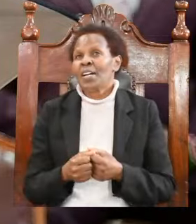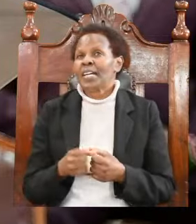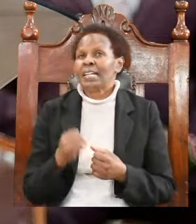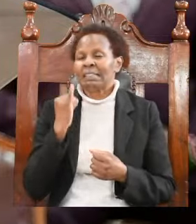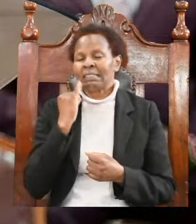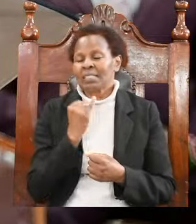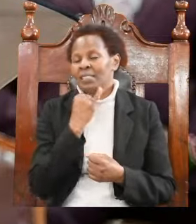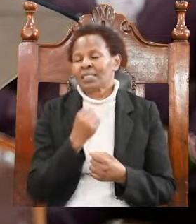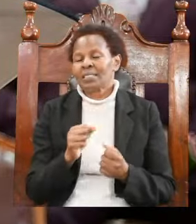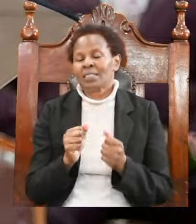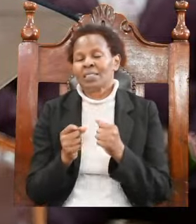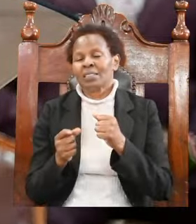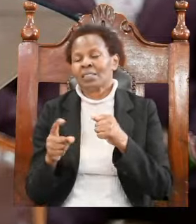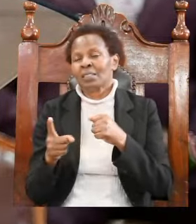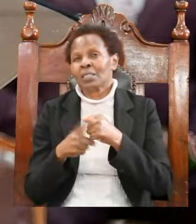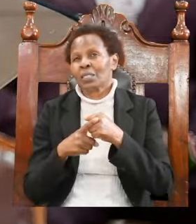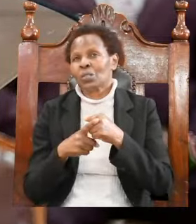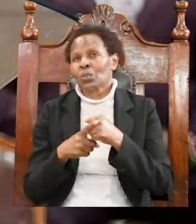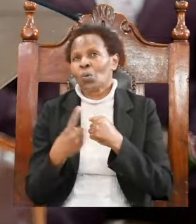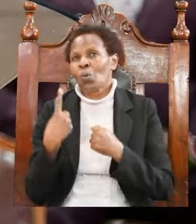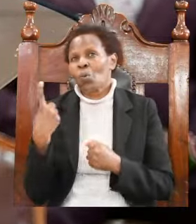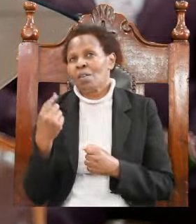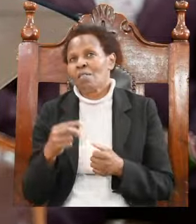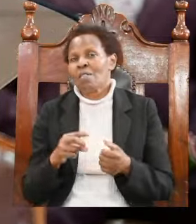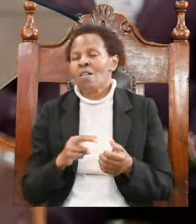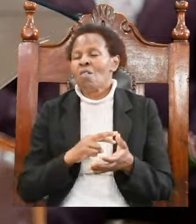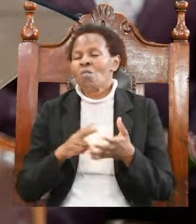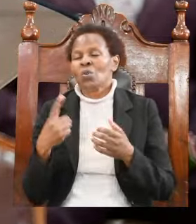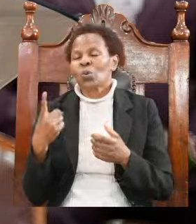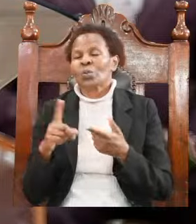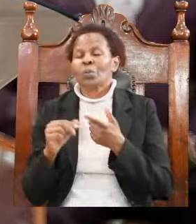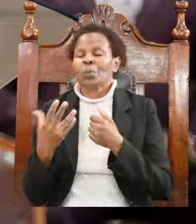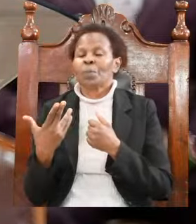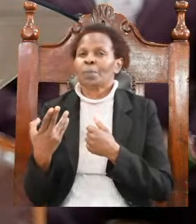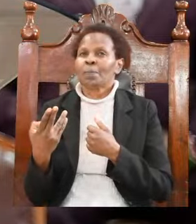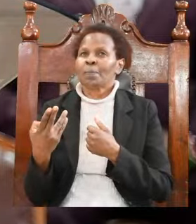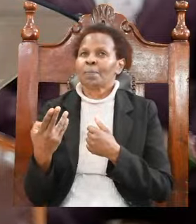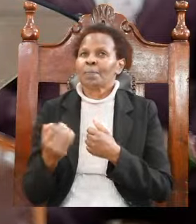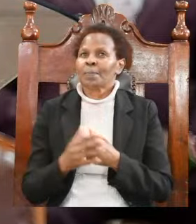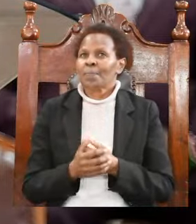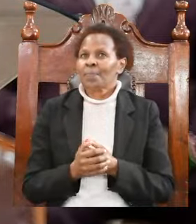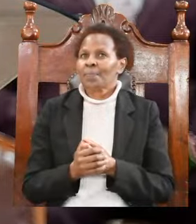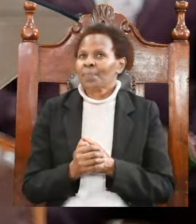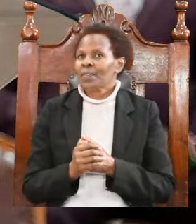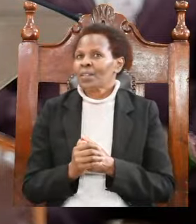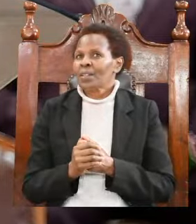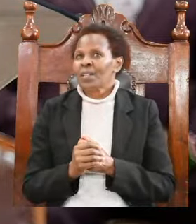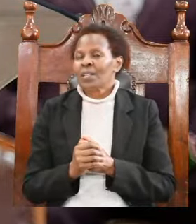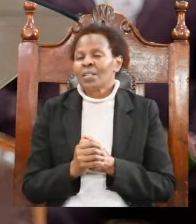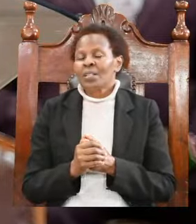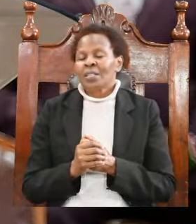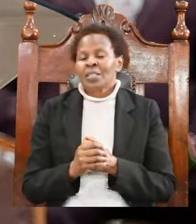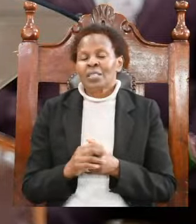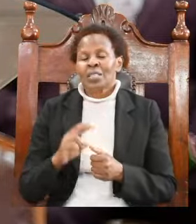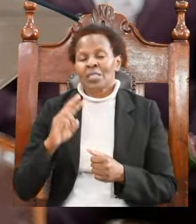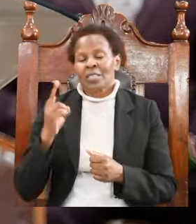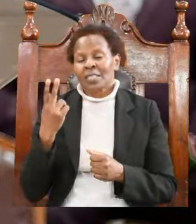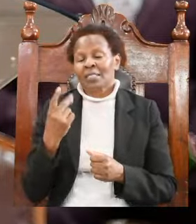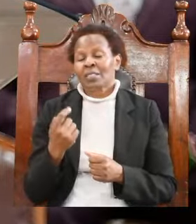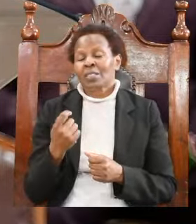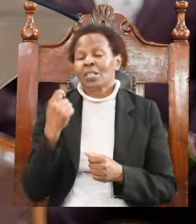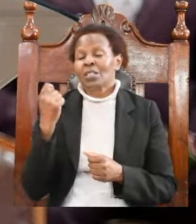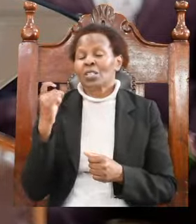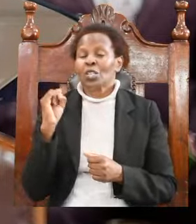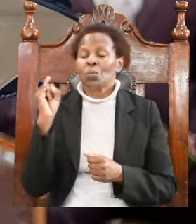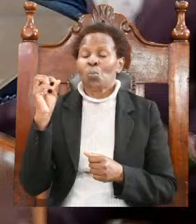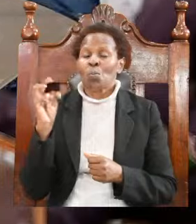chapter 61, verse 1 to 4. I'll dwell so much on the book of 2 Timothy,